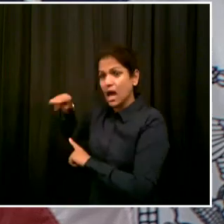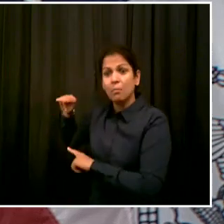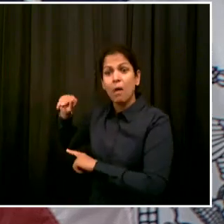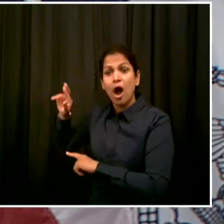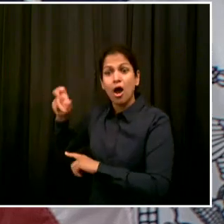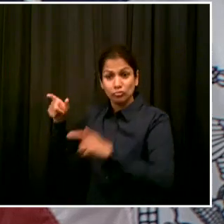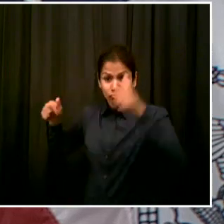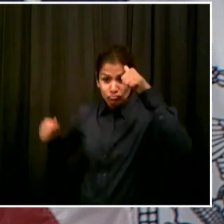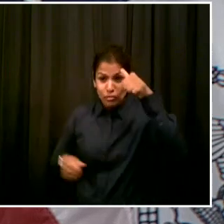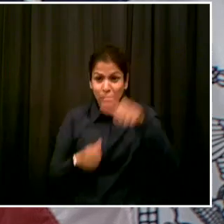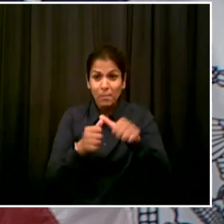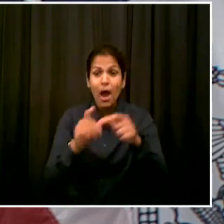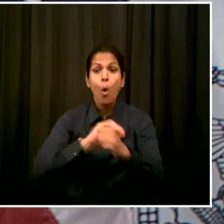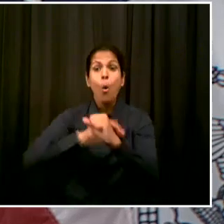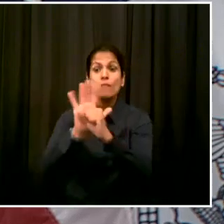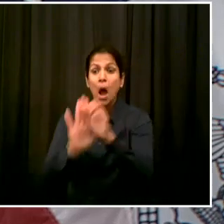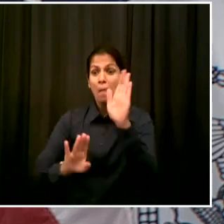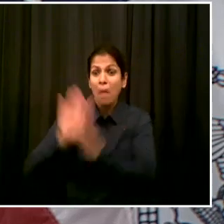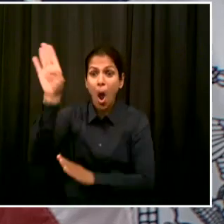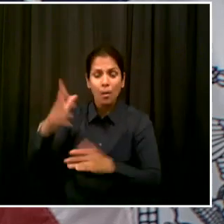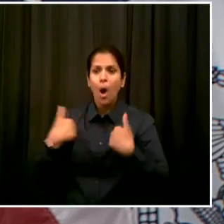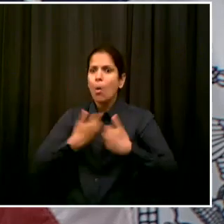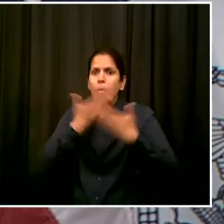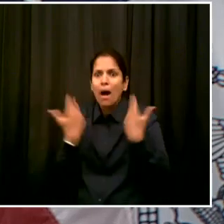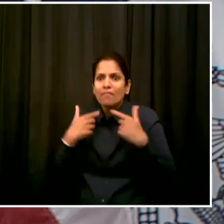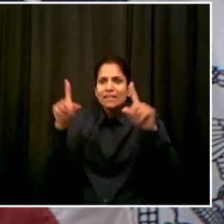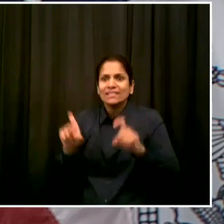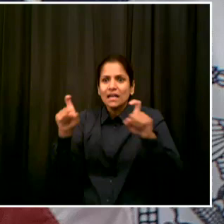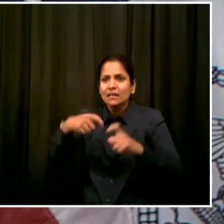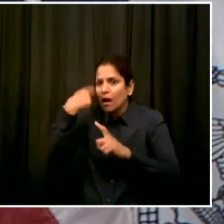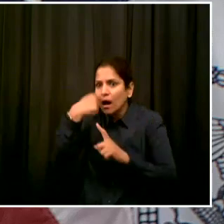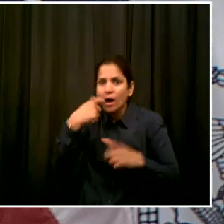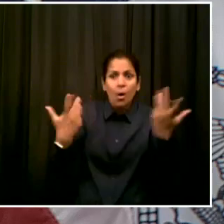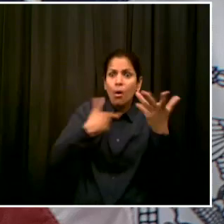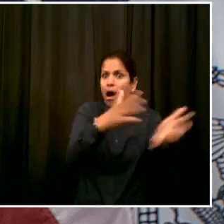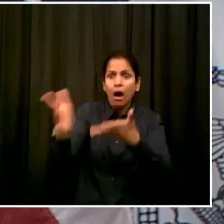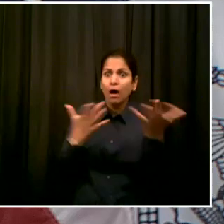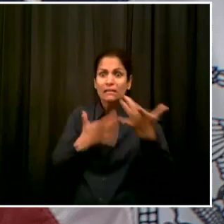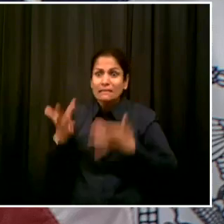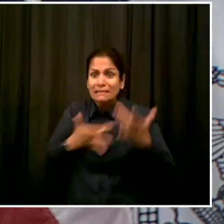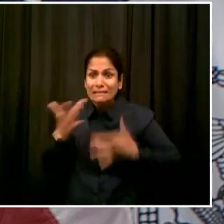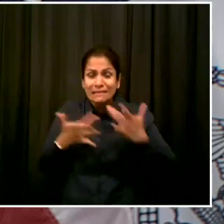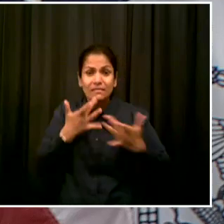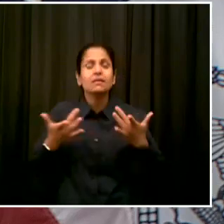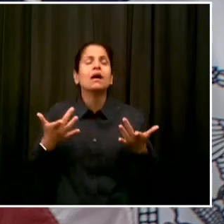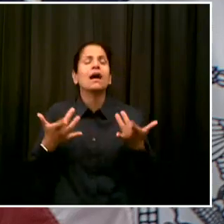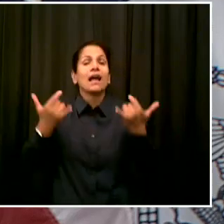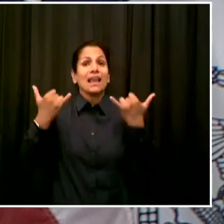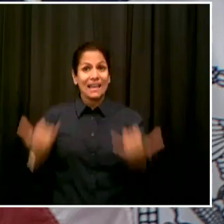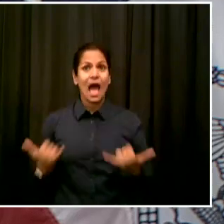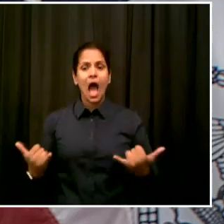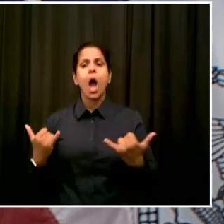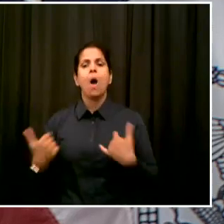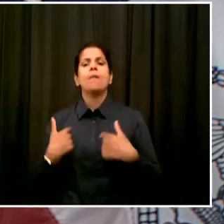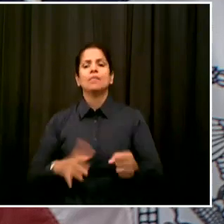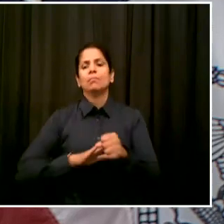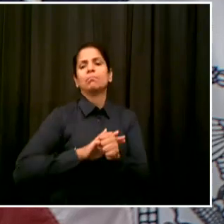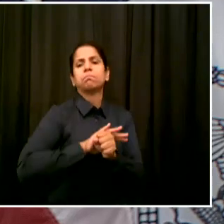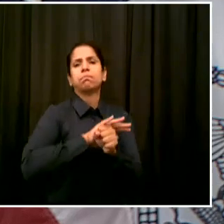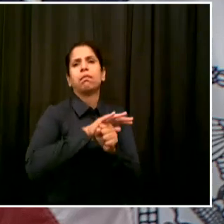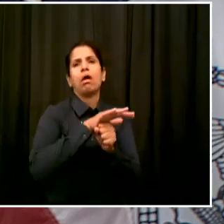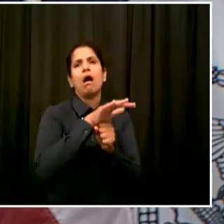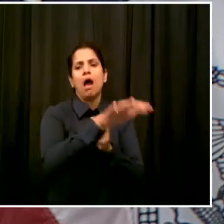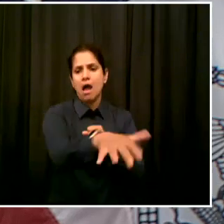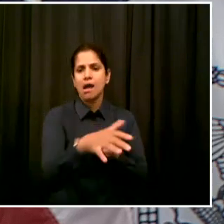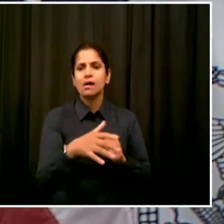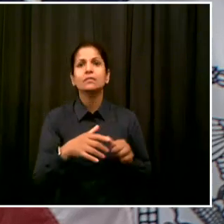as in March. We also have a lot to talk through with the state about the right way to do this safely. But the bottom line here is health and